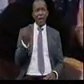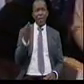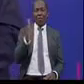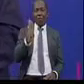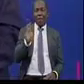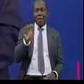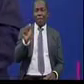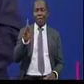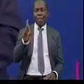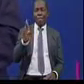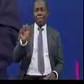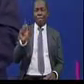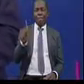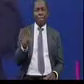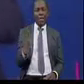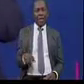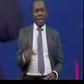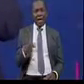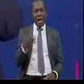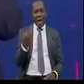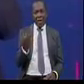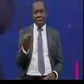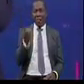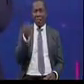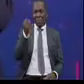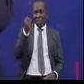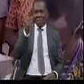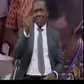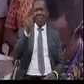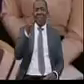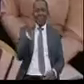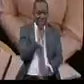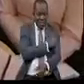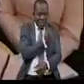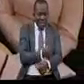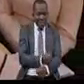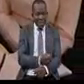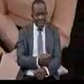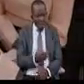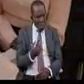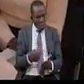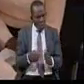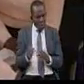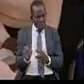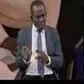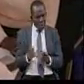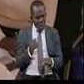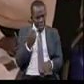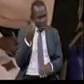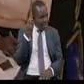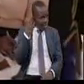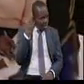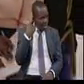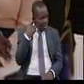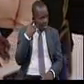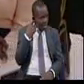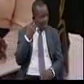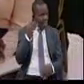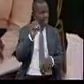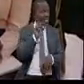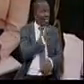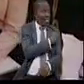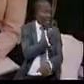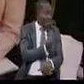at? Something? Somebody help me. What do you see there? You know, there are people that talk, that